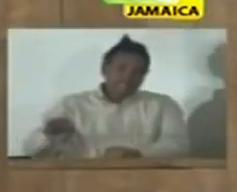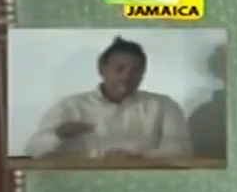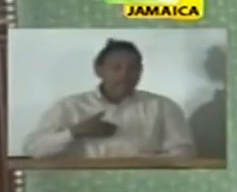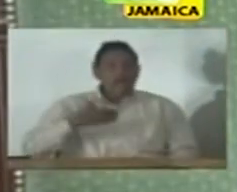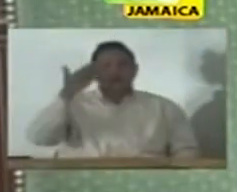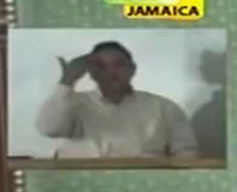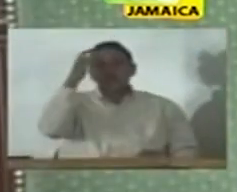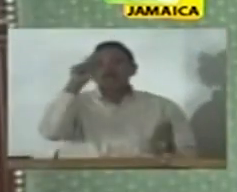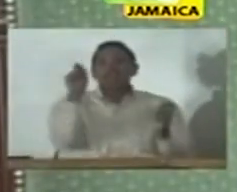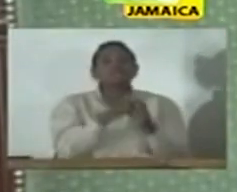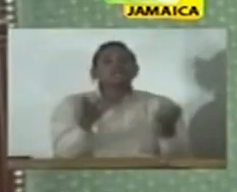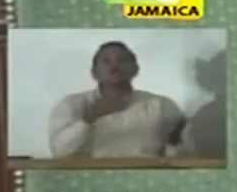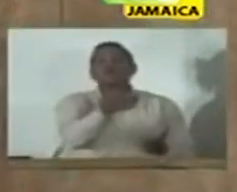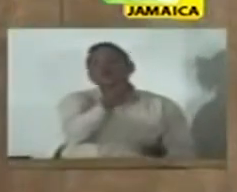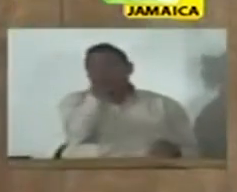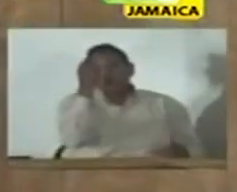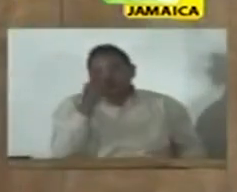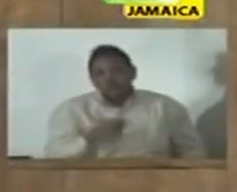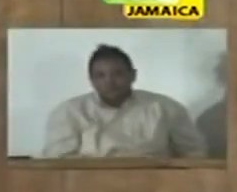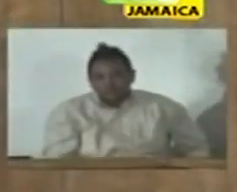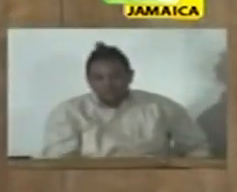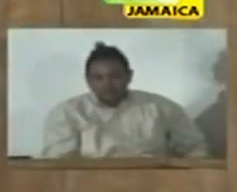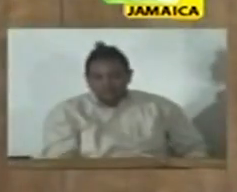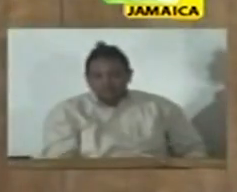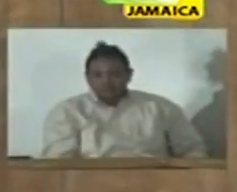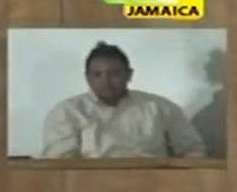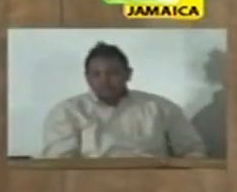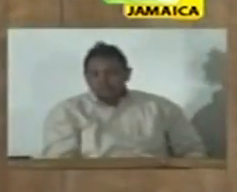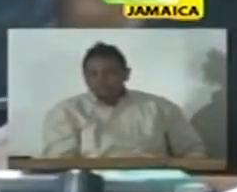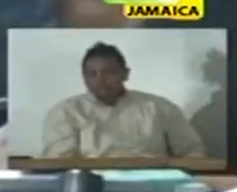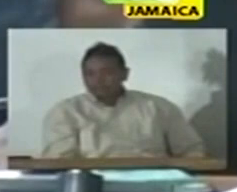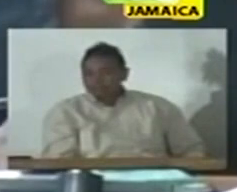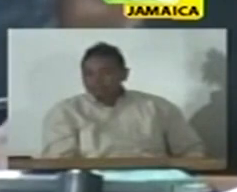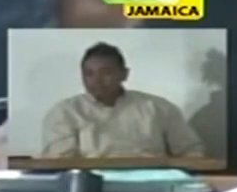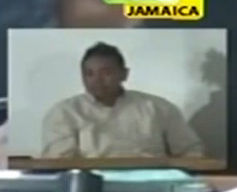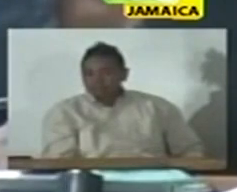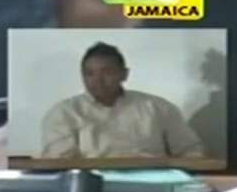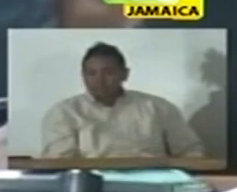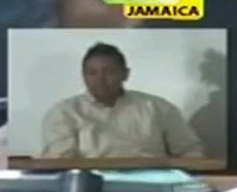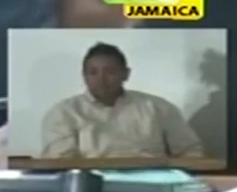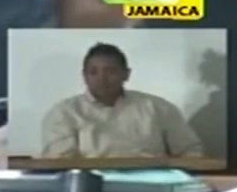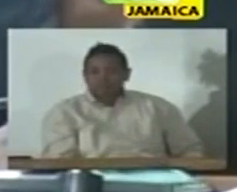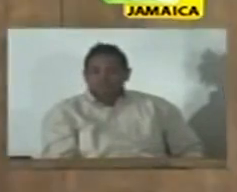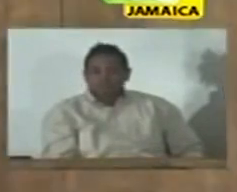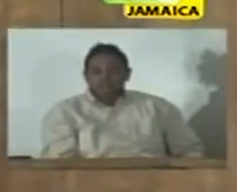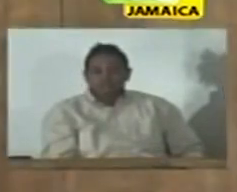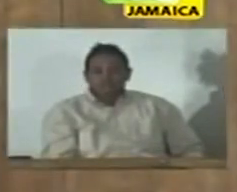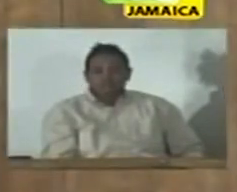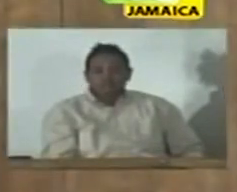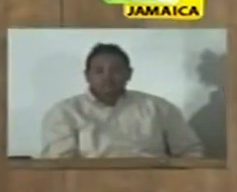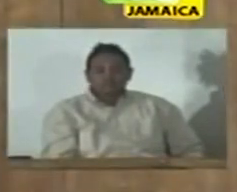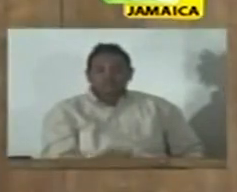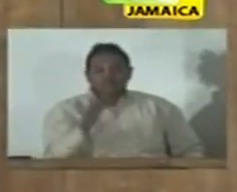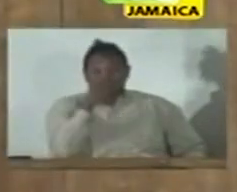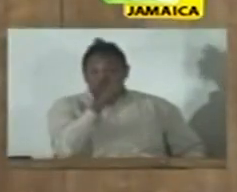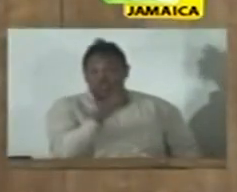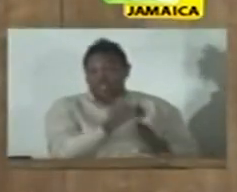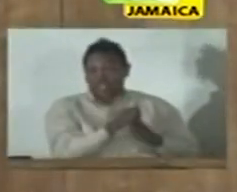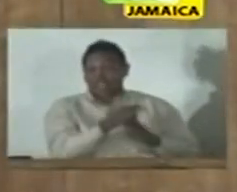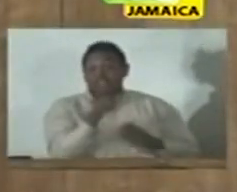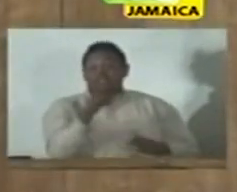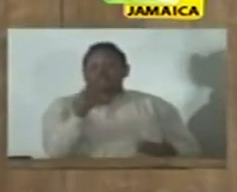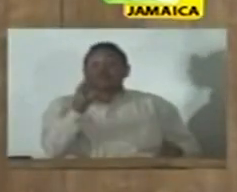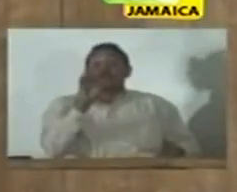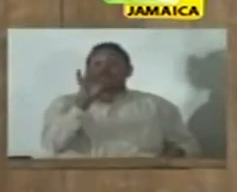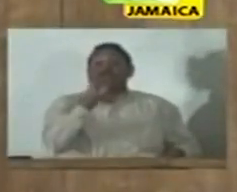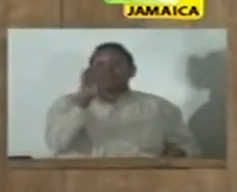exactly what you're doing. Mr. President, I've sought your guidance. You have failed to give it to me. Let me make it clear. The